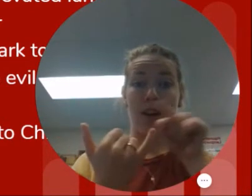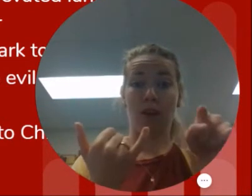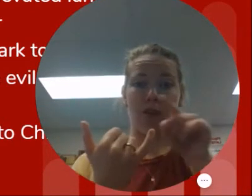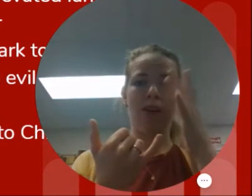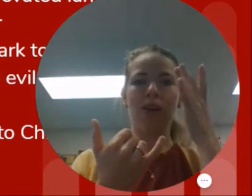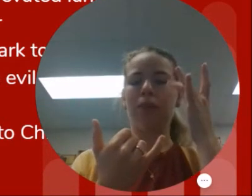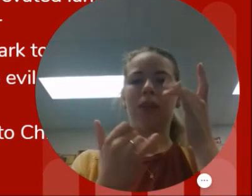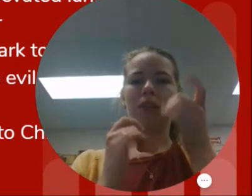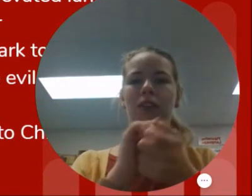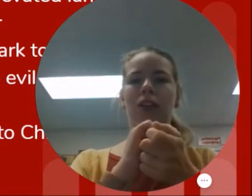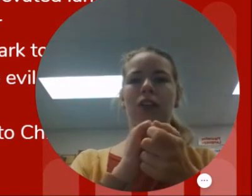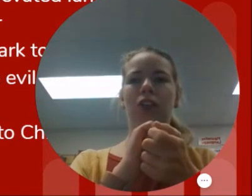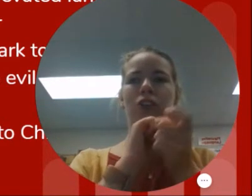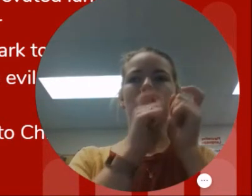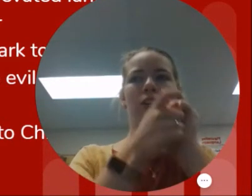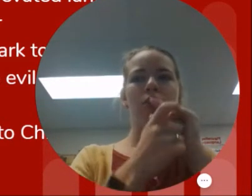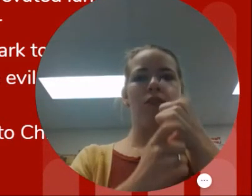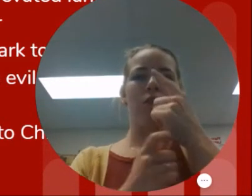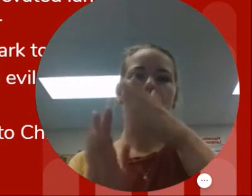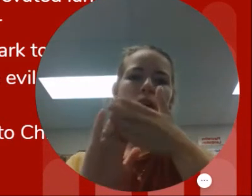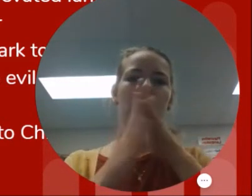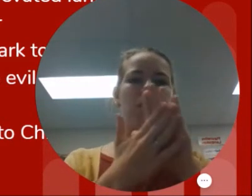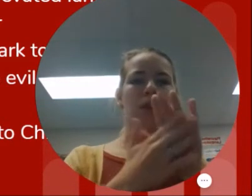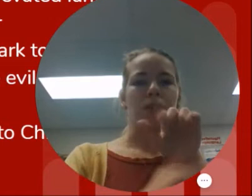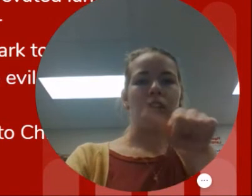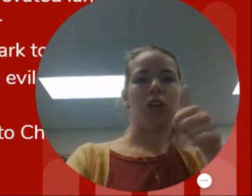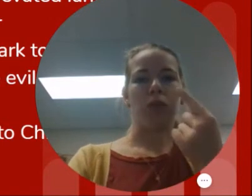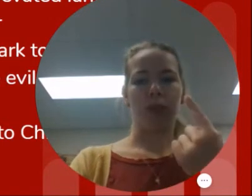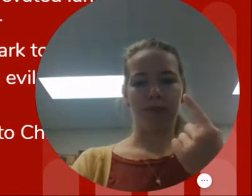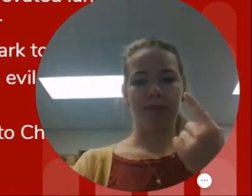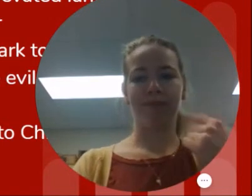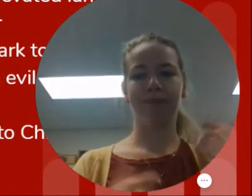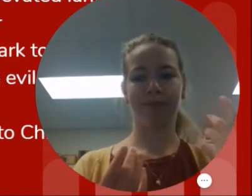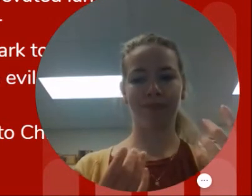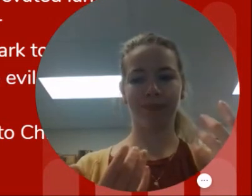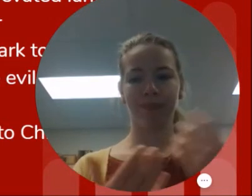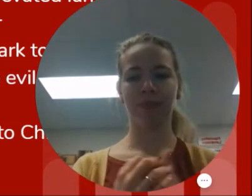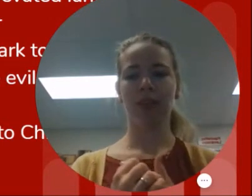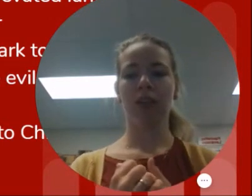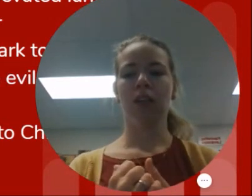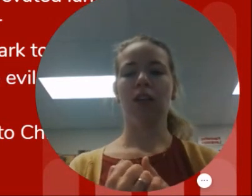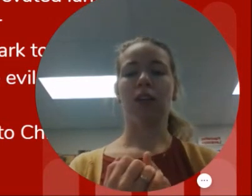right now because they're changing from one and becoming the other one.